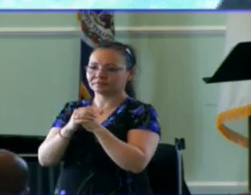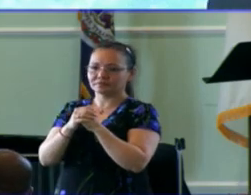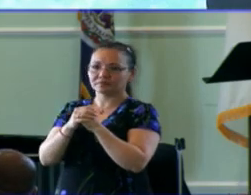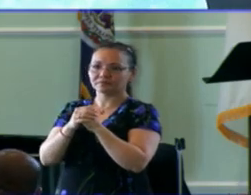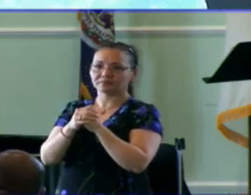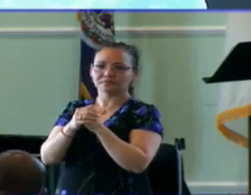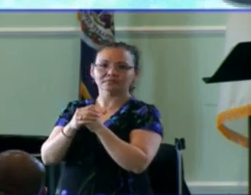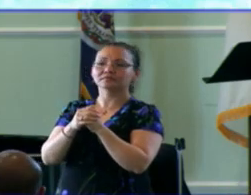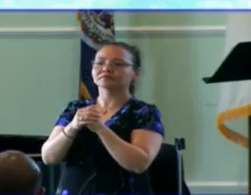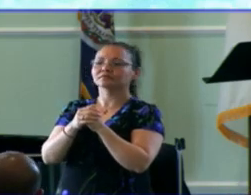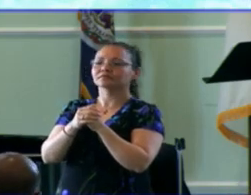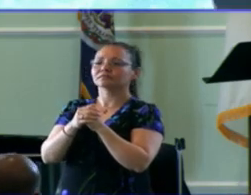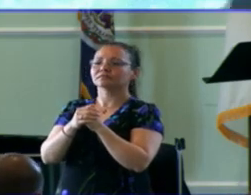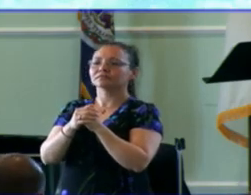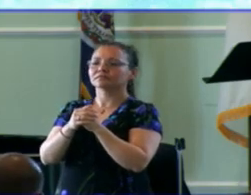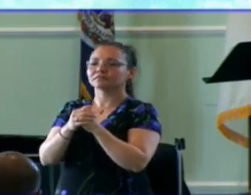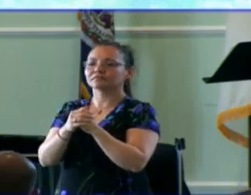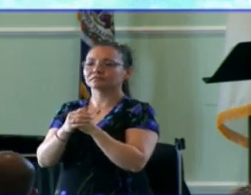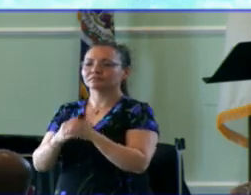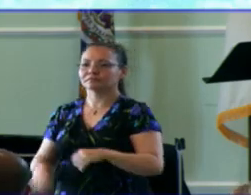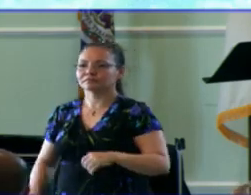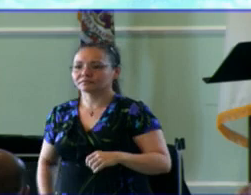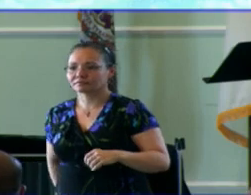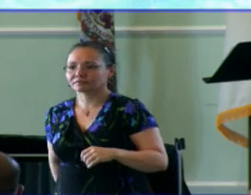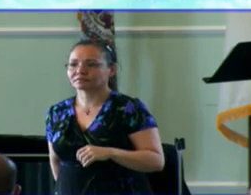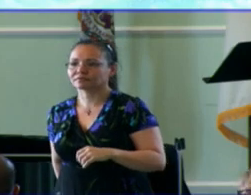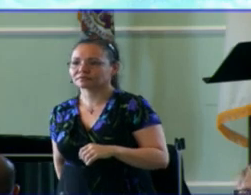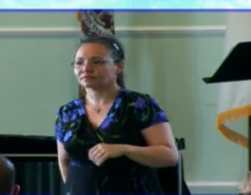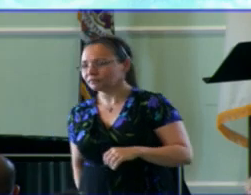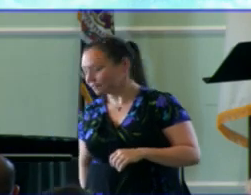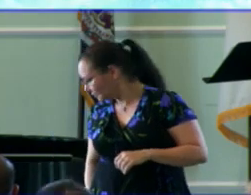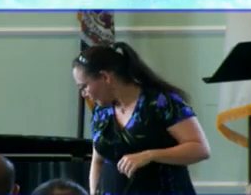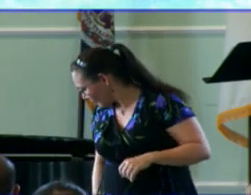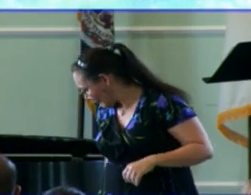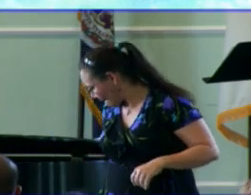The one in the very back? Okay. A young man in the back.